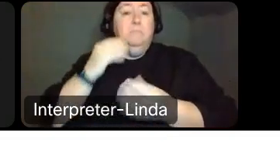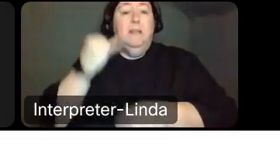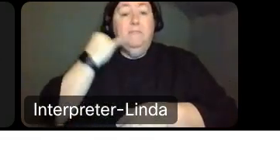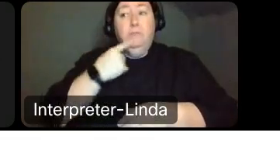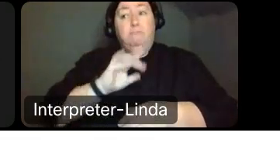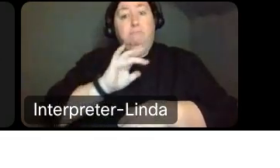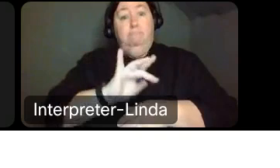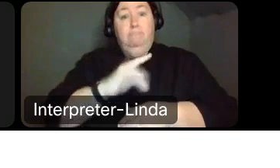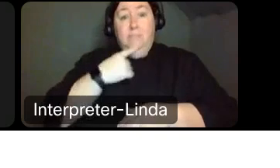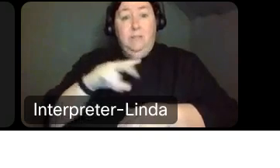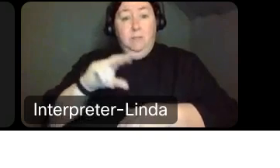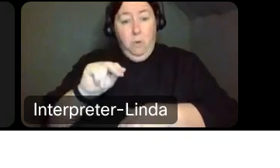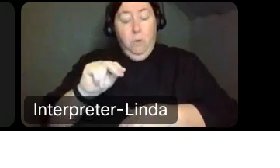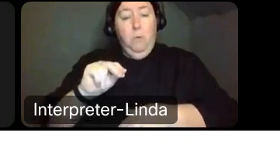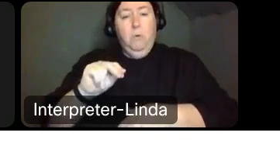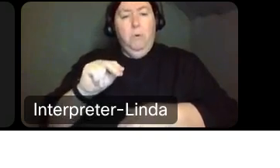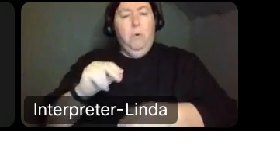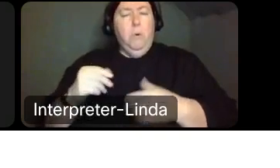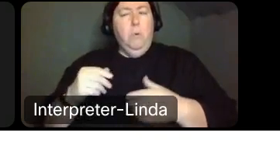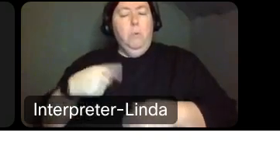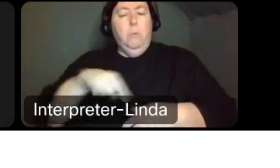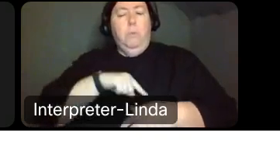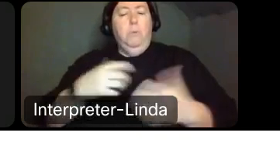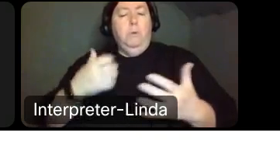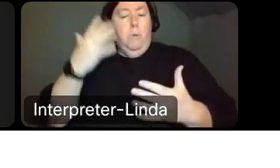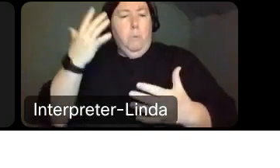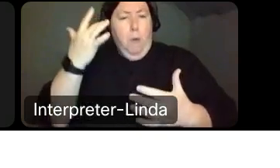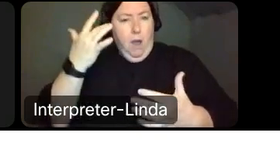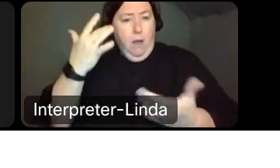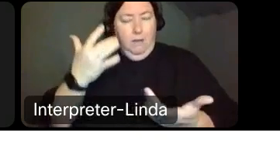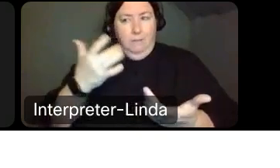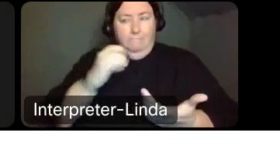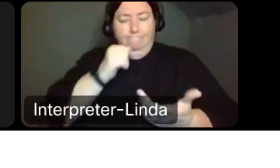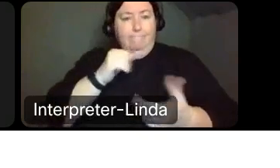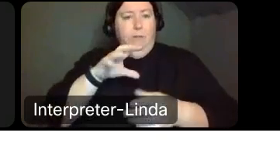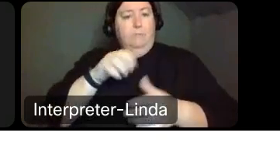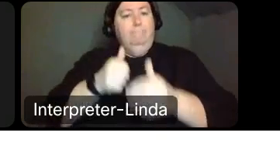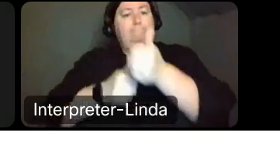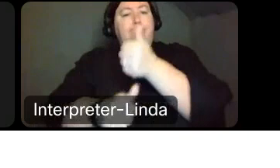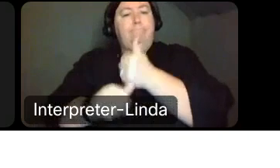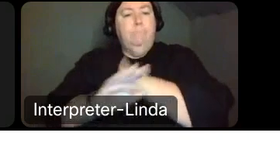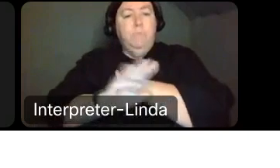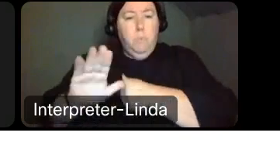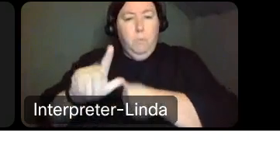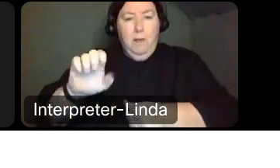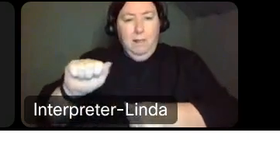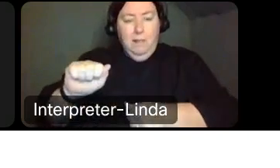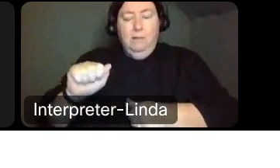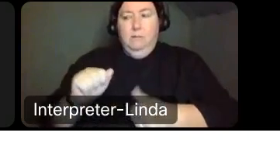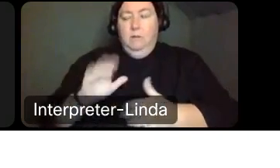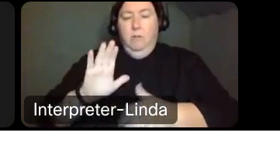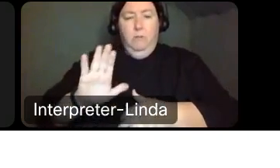no, we want to know why the student was not in your LEA for the entire school year. You know, what in their status